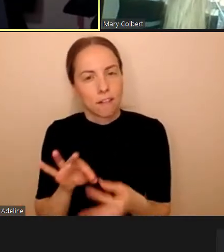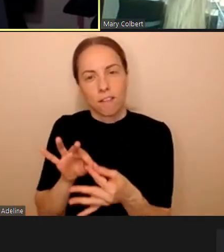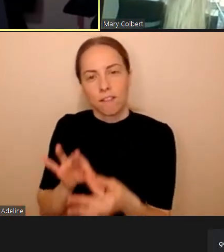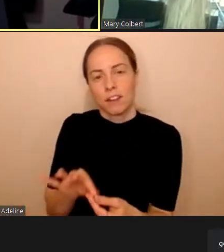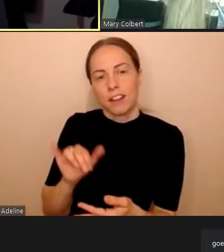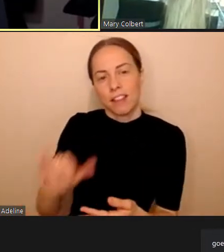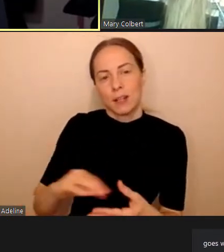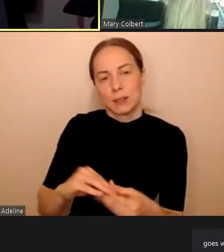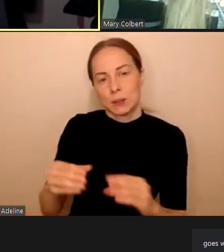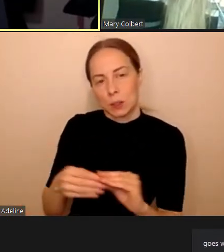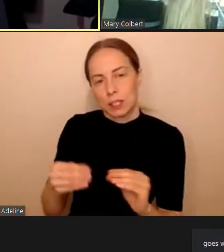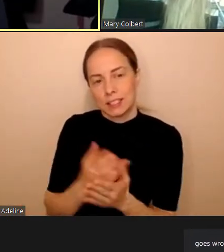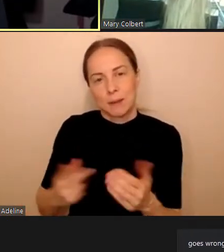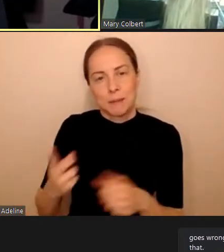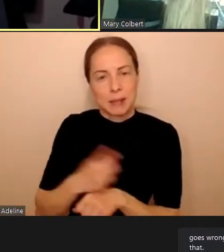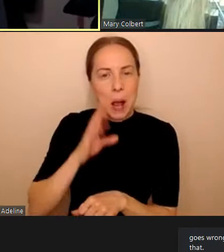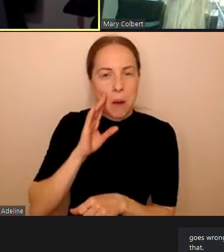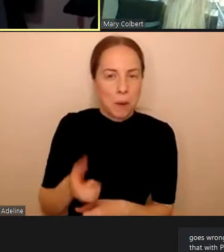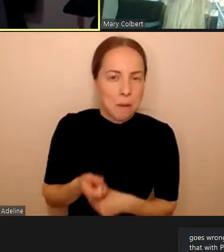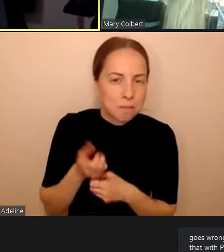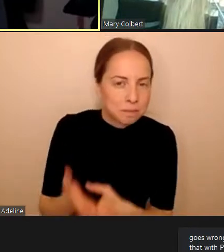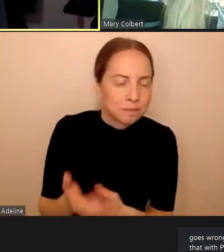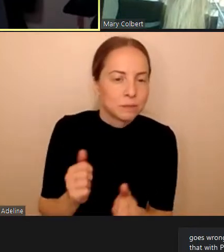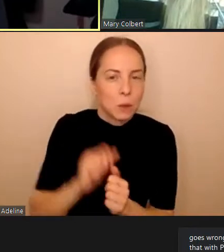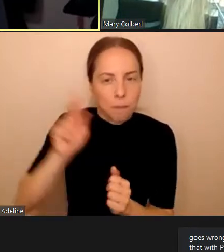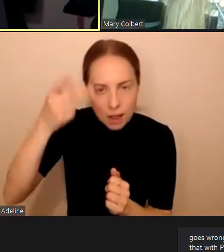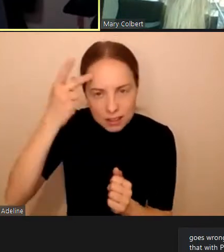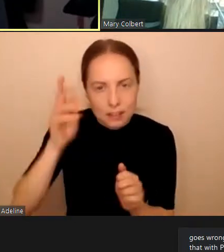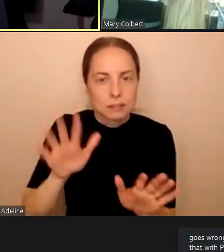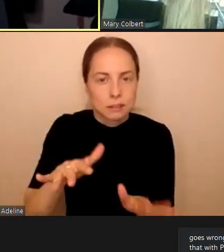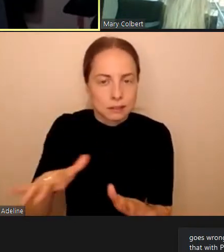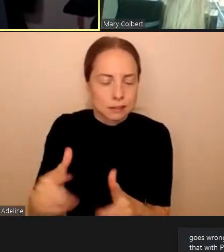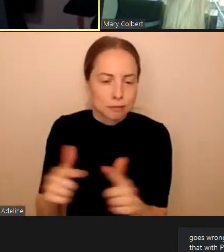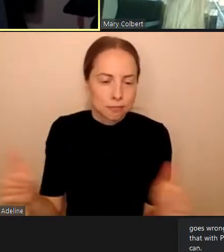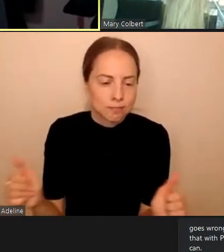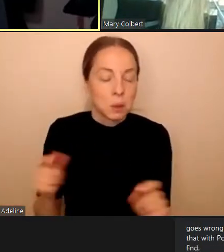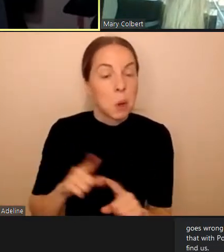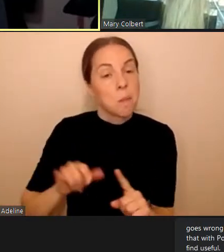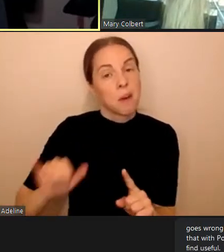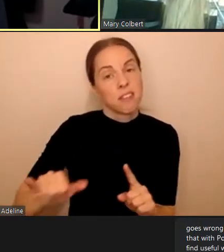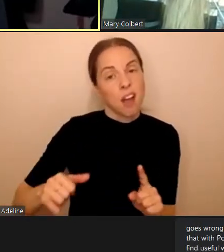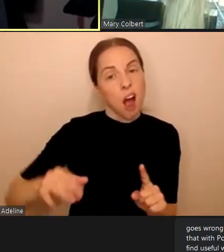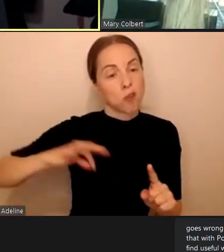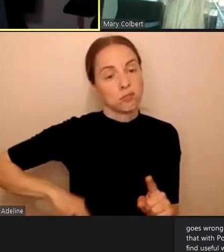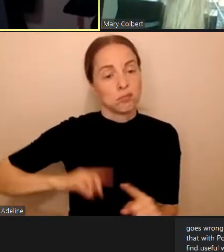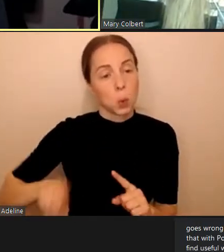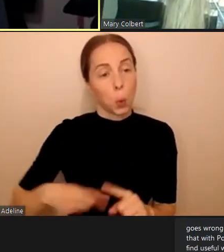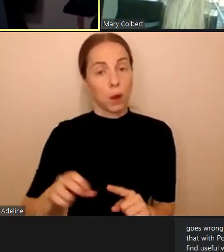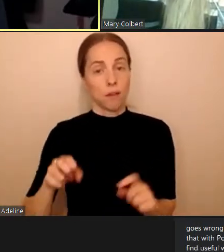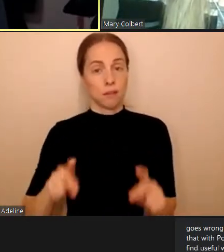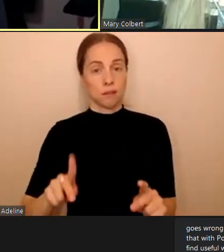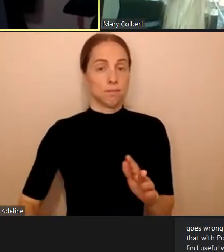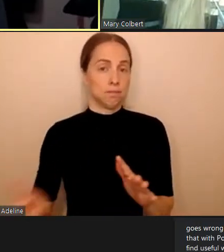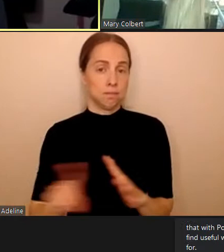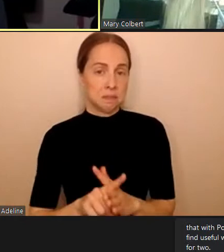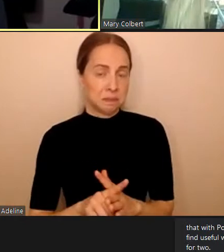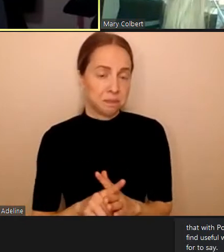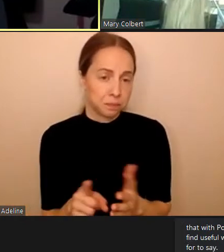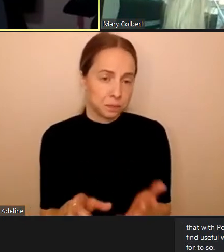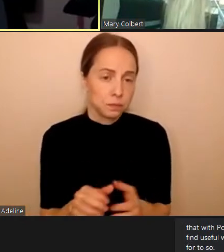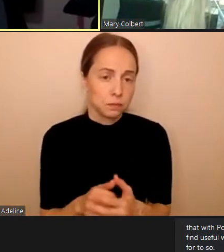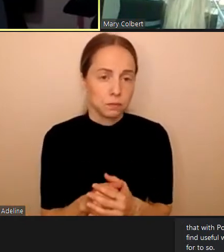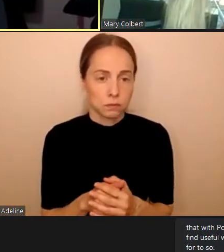story. Someday I can tell that with politics and other things, but that I can find useful when the opportunities arise for it too.